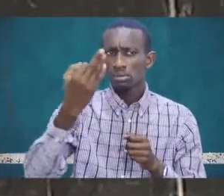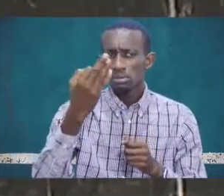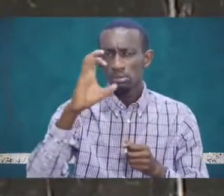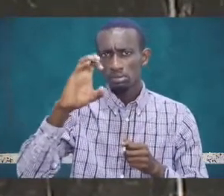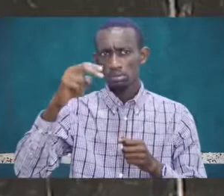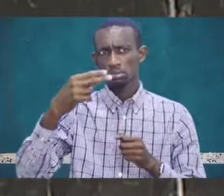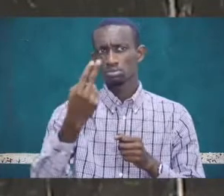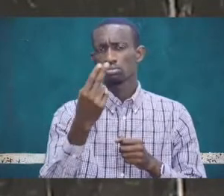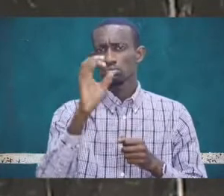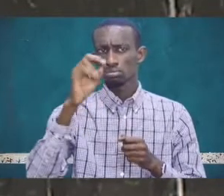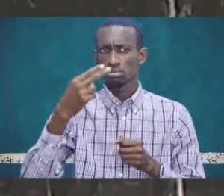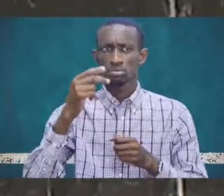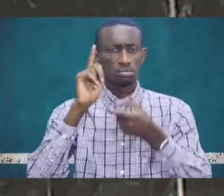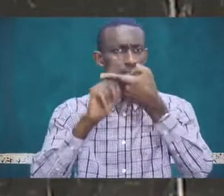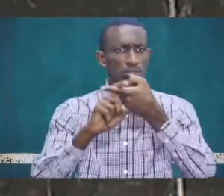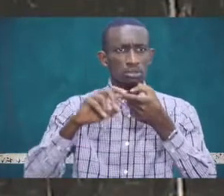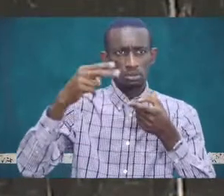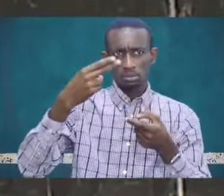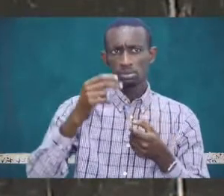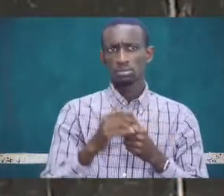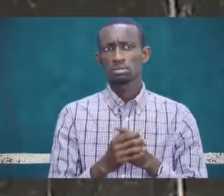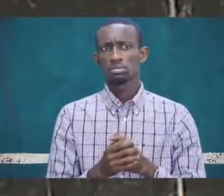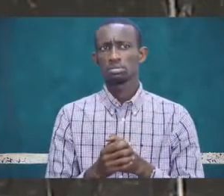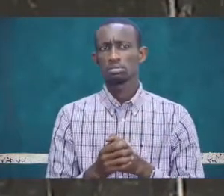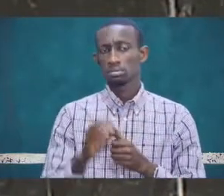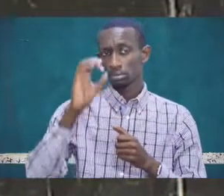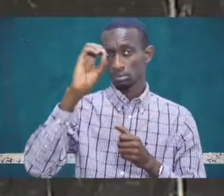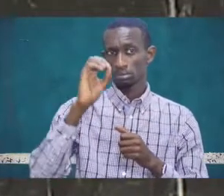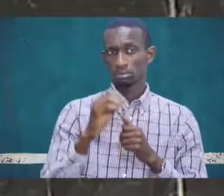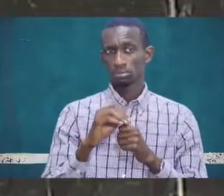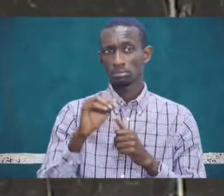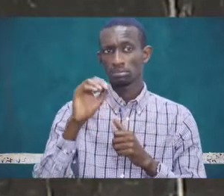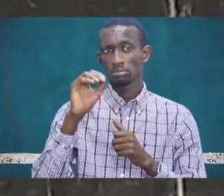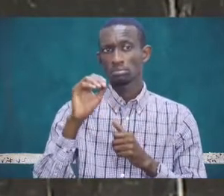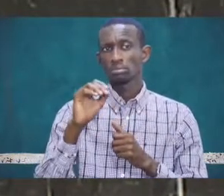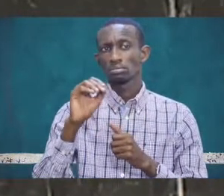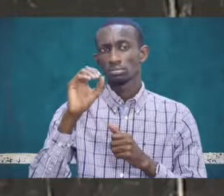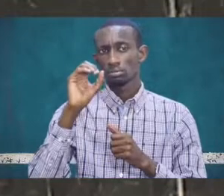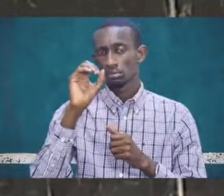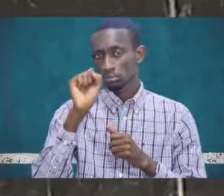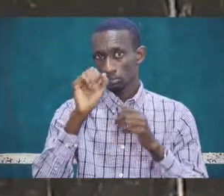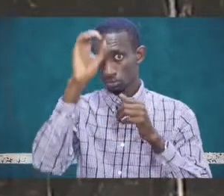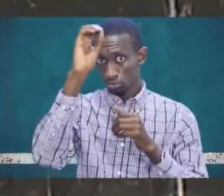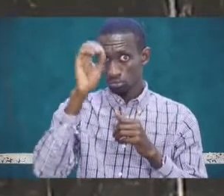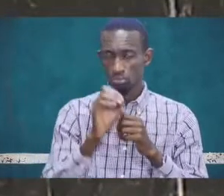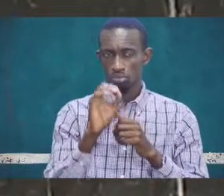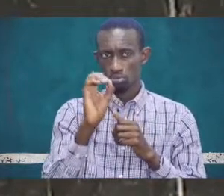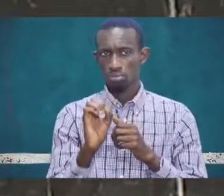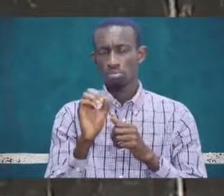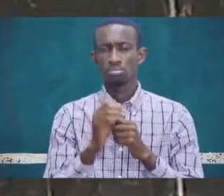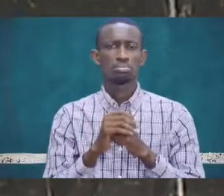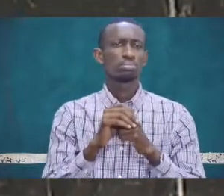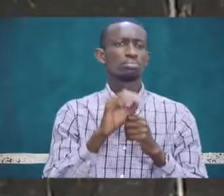the sulfuric acid. This is the structure of the sulfuric acid. Oxygen, this is sulfur,